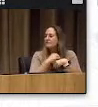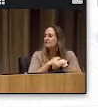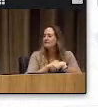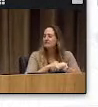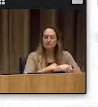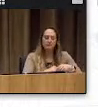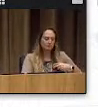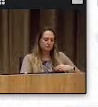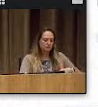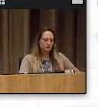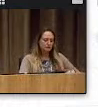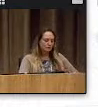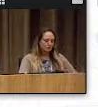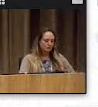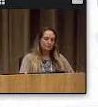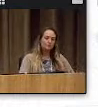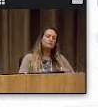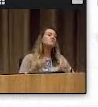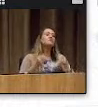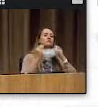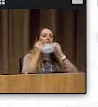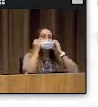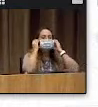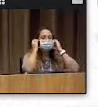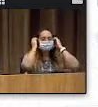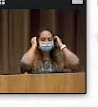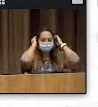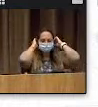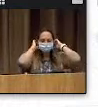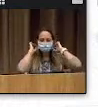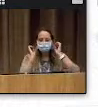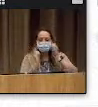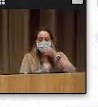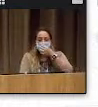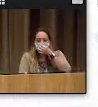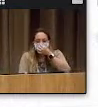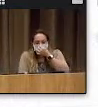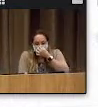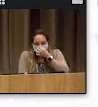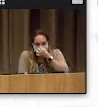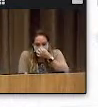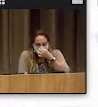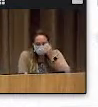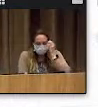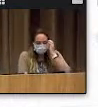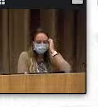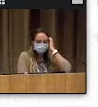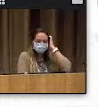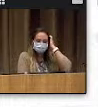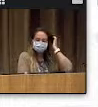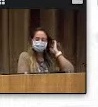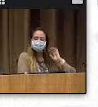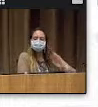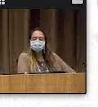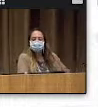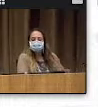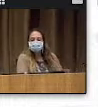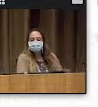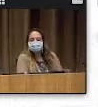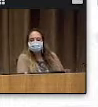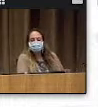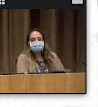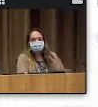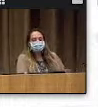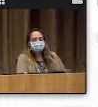We came here to tell the story of how the pandemic worked at the Workers' Complex Hospital. It is